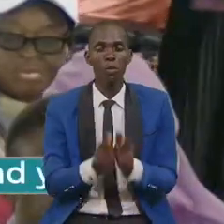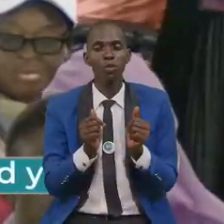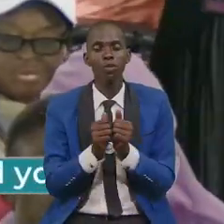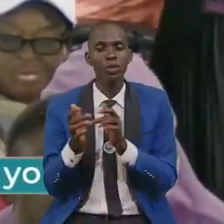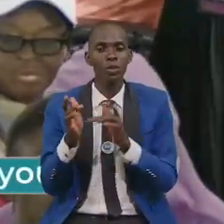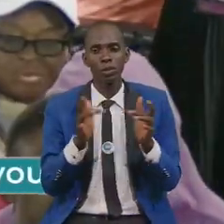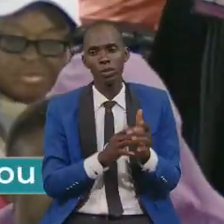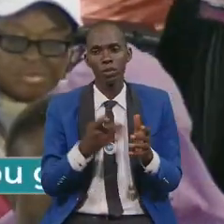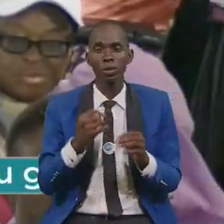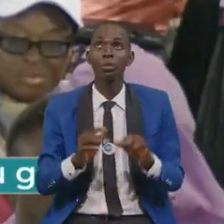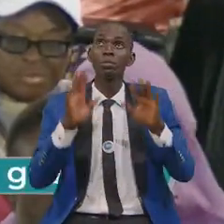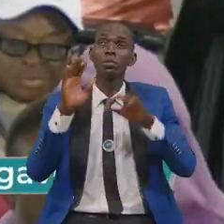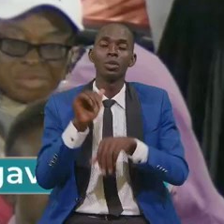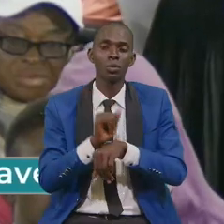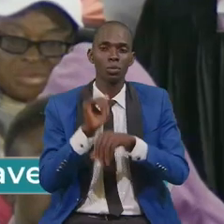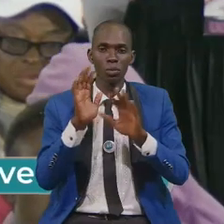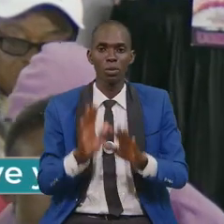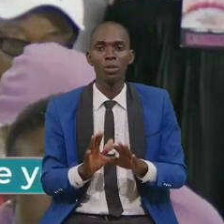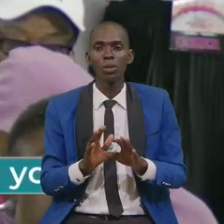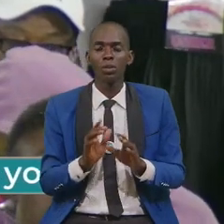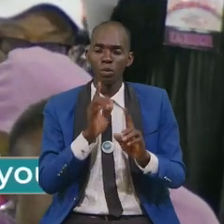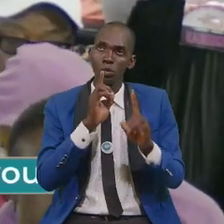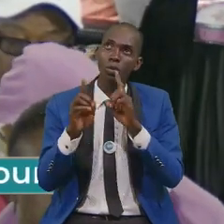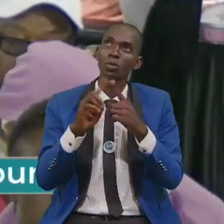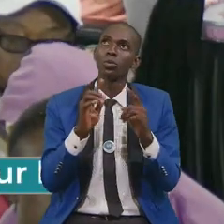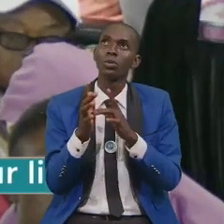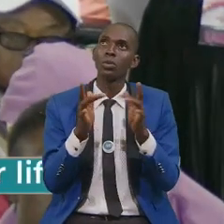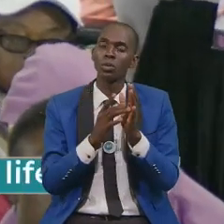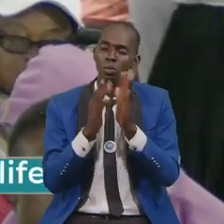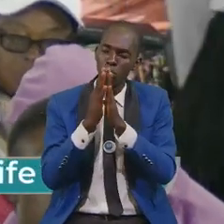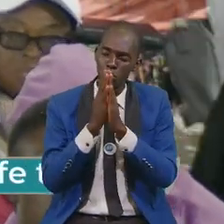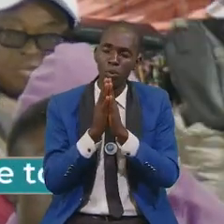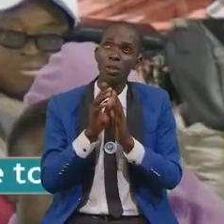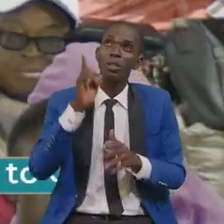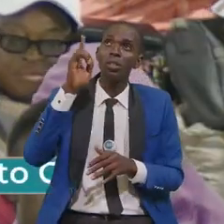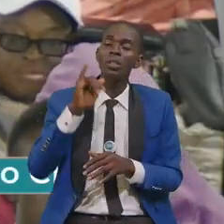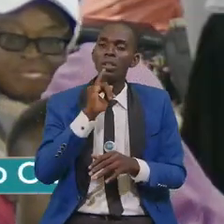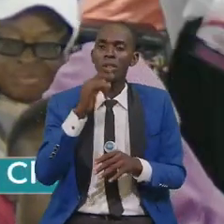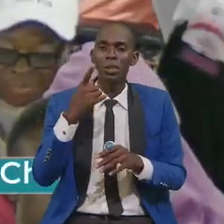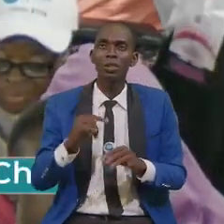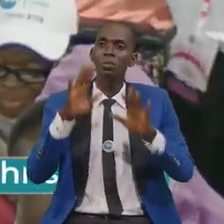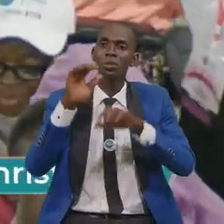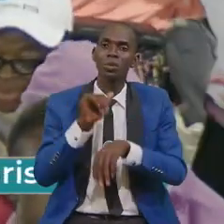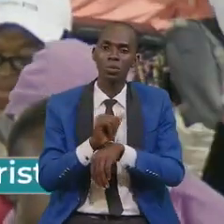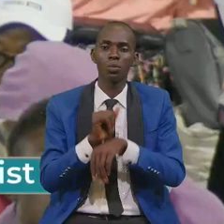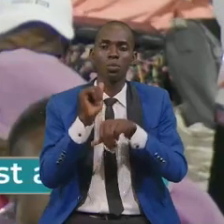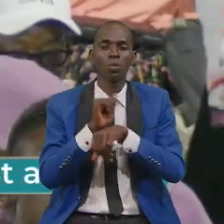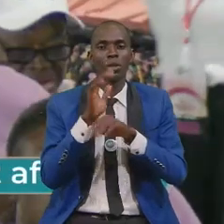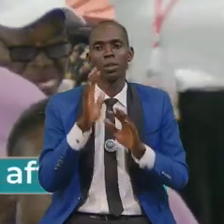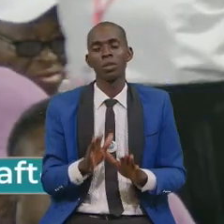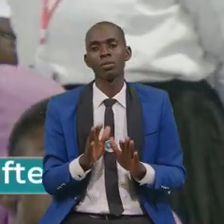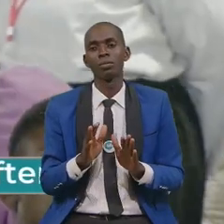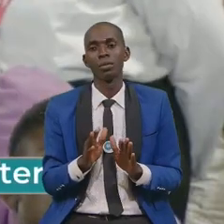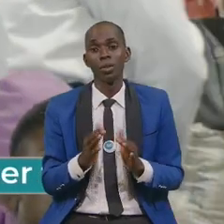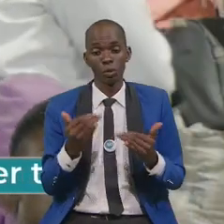Jesus. Talk to him. He's a miracle worker. Tonight, you go home with your miracles.